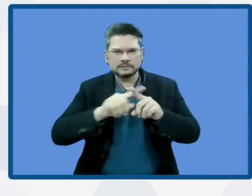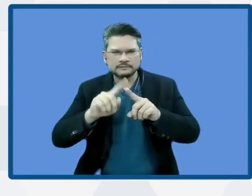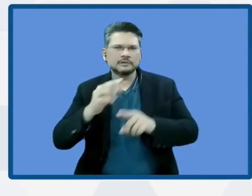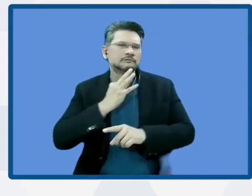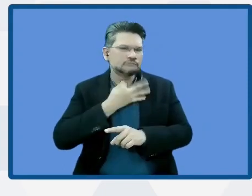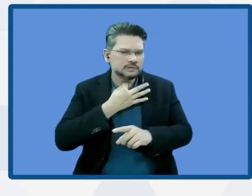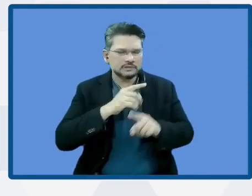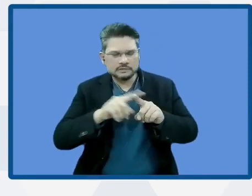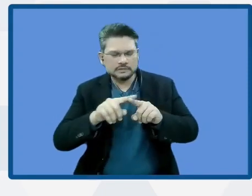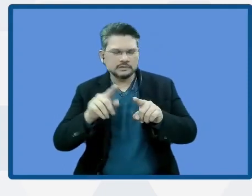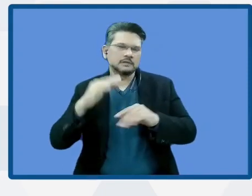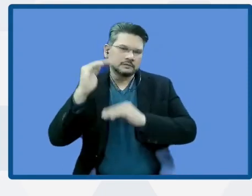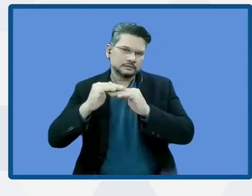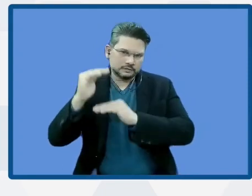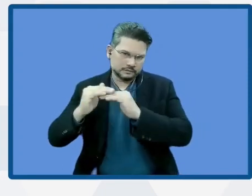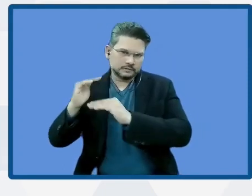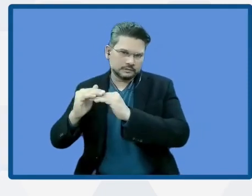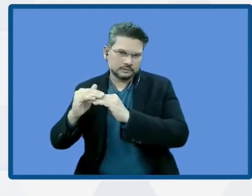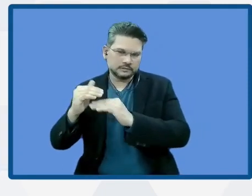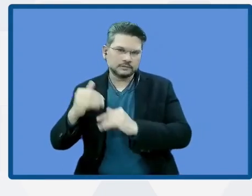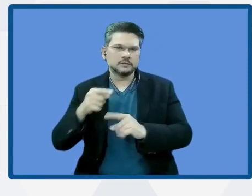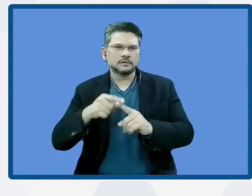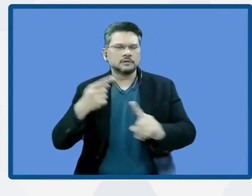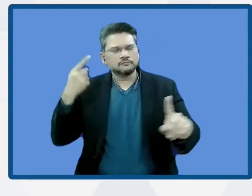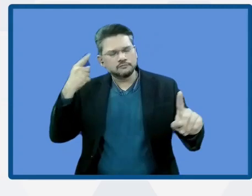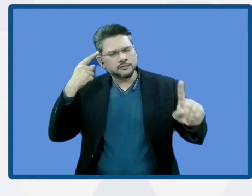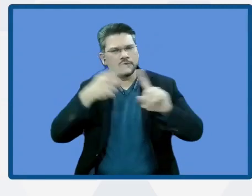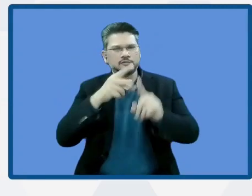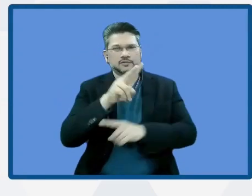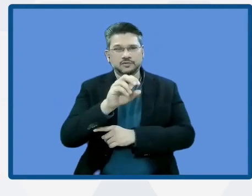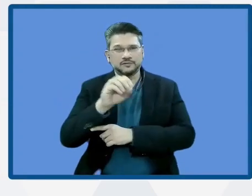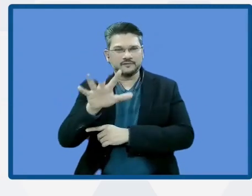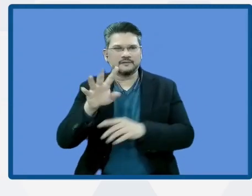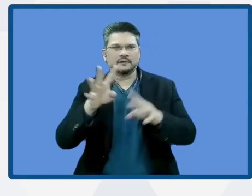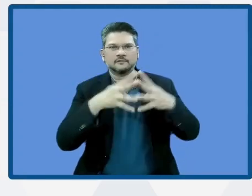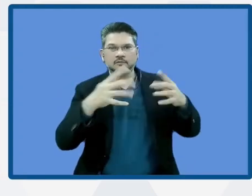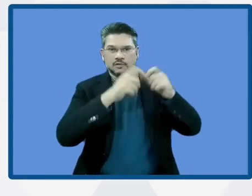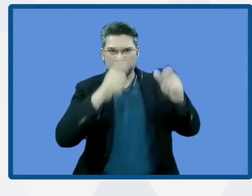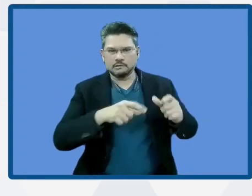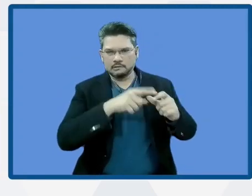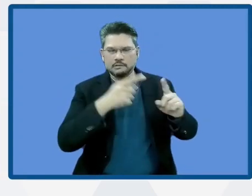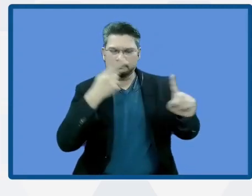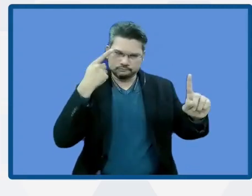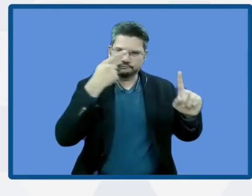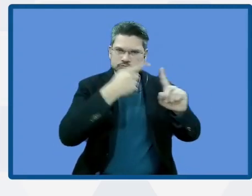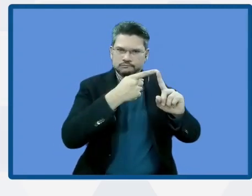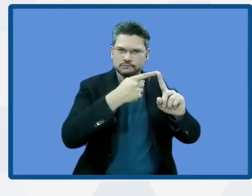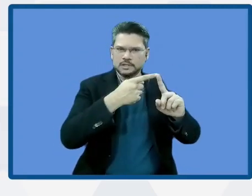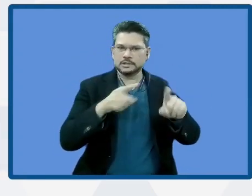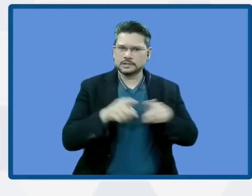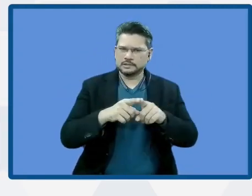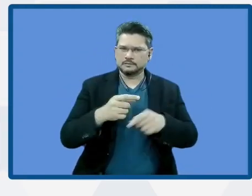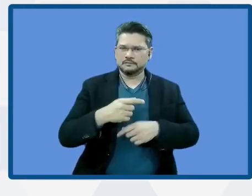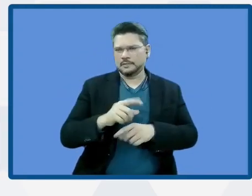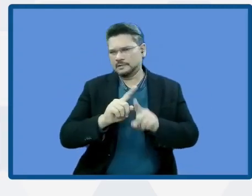Hyogo framework in 2005. As many other delegations, Switzerland has actively